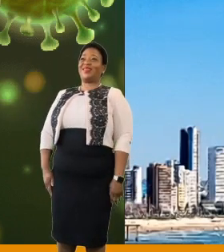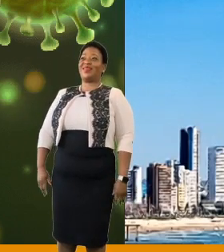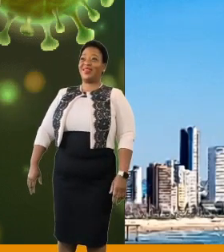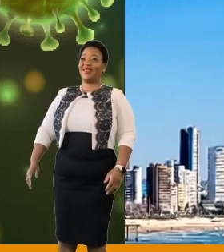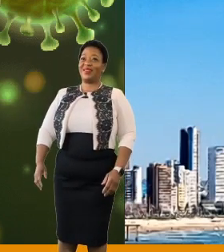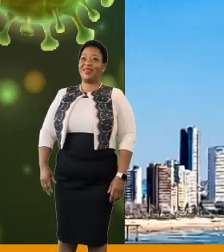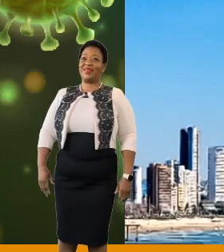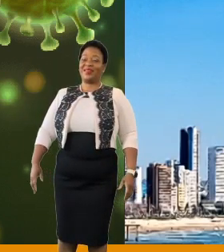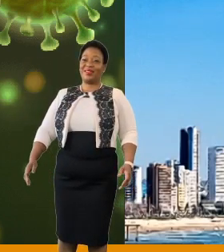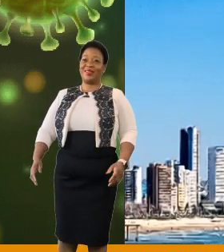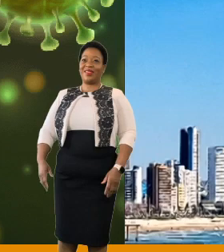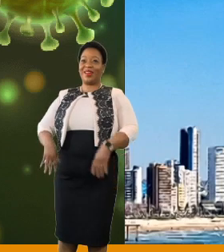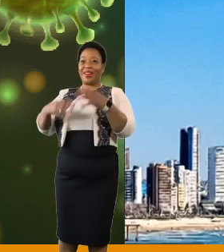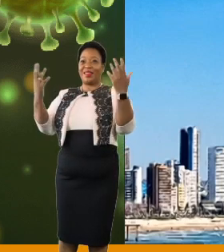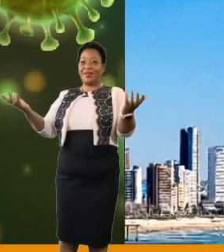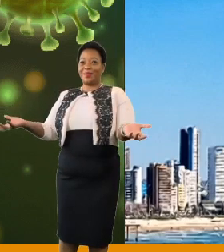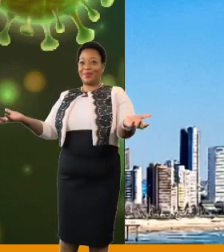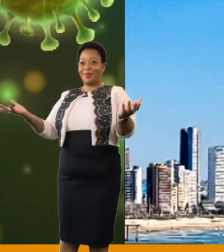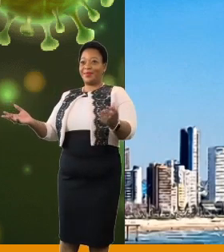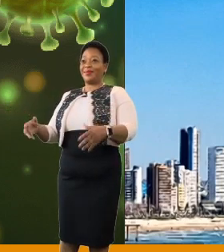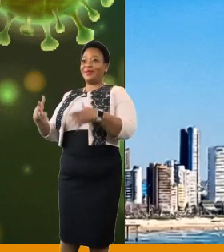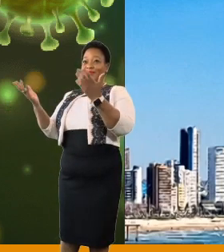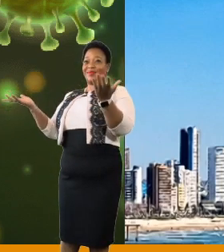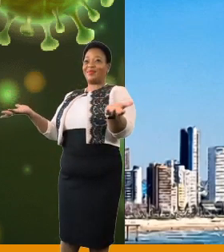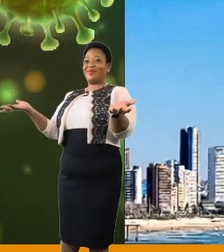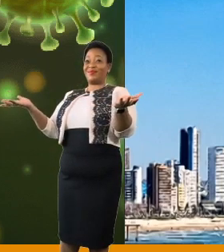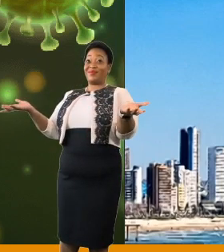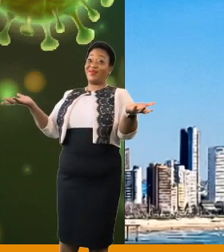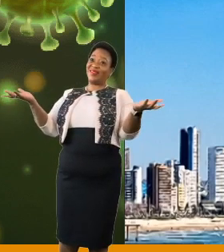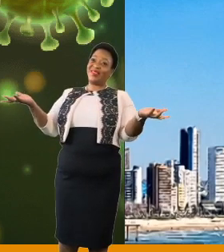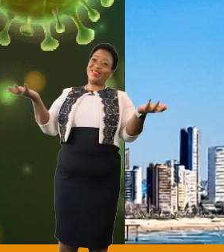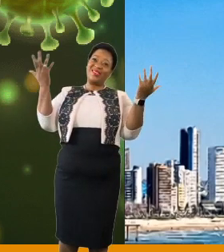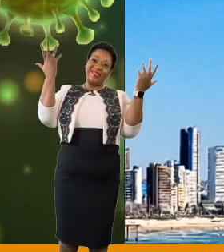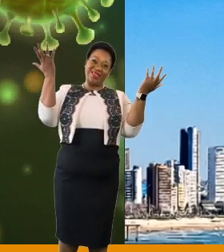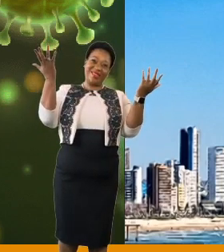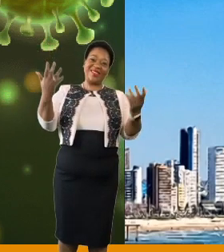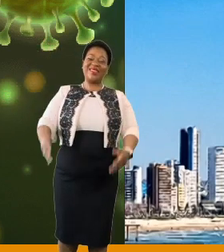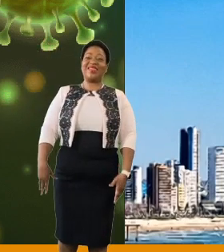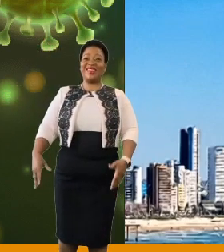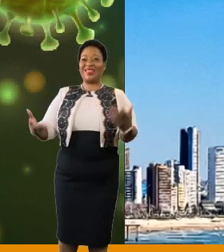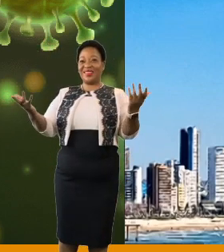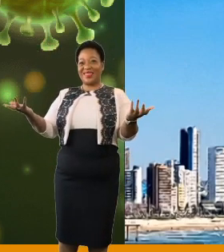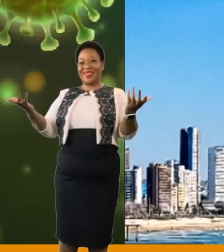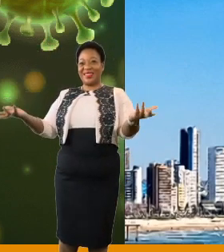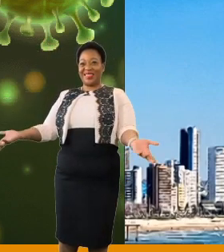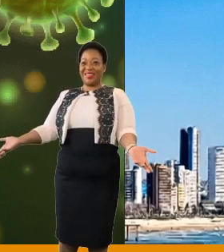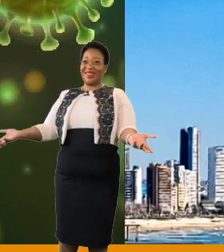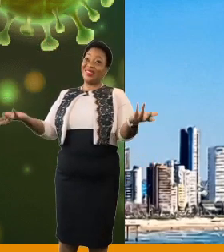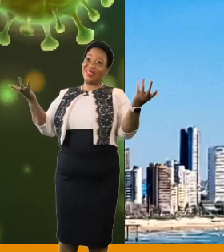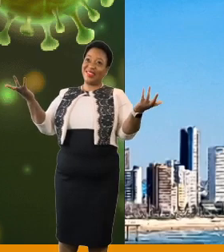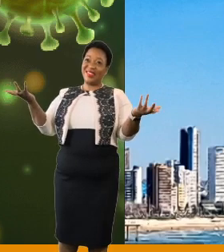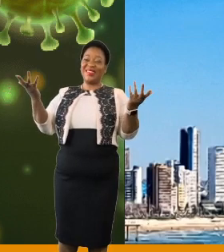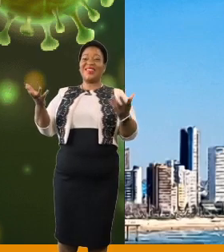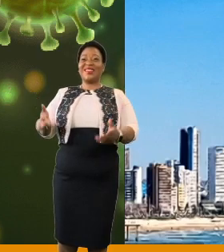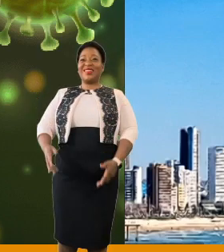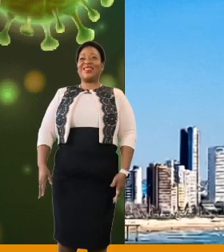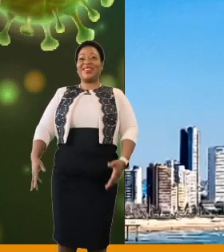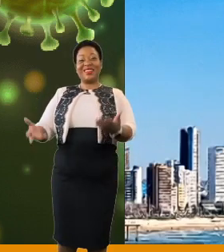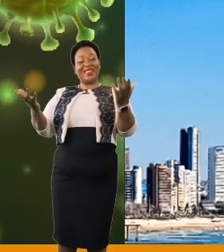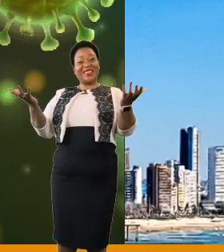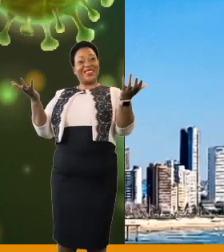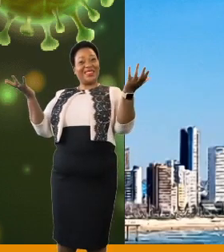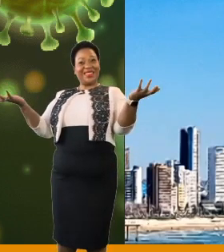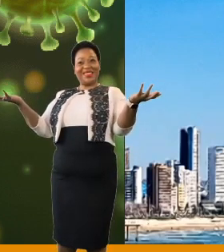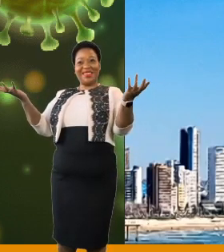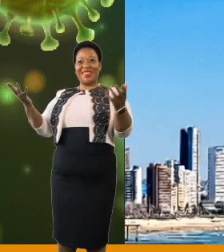these recommendations really will seek to alleviate problems that are experienced by the private sector as well as the informal